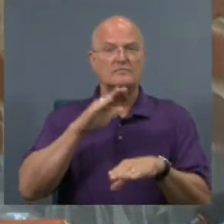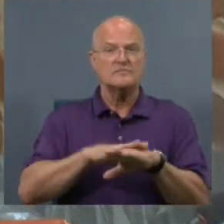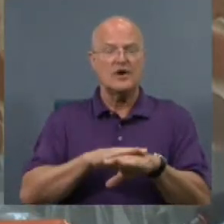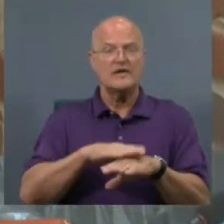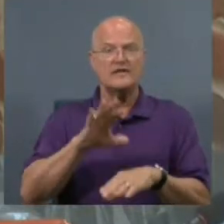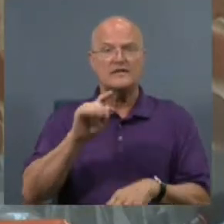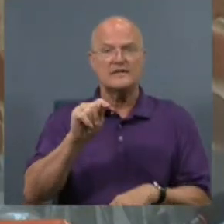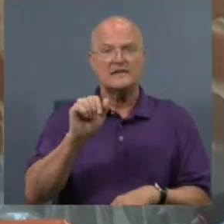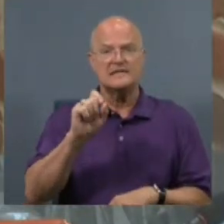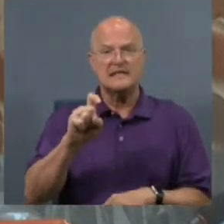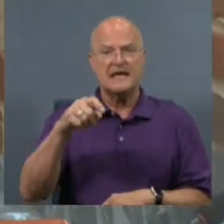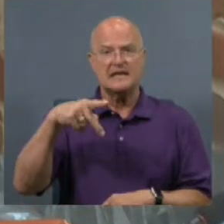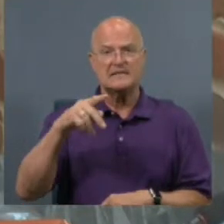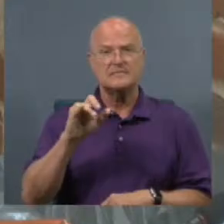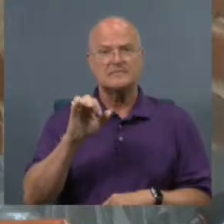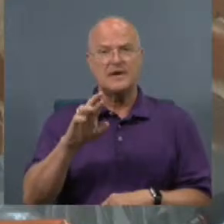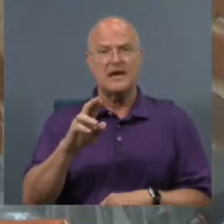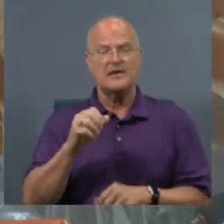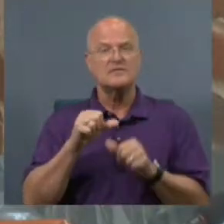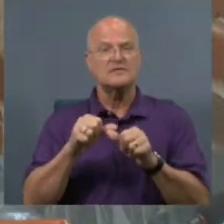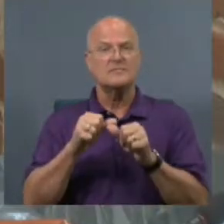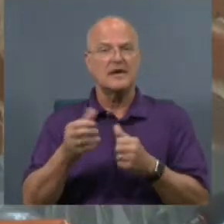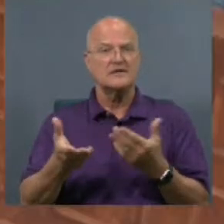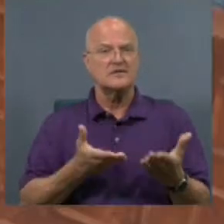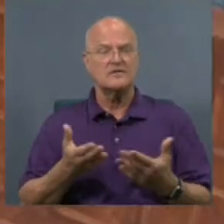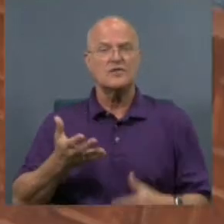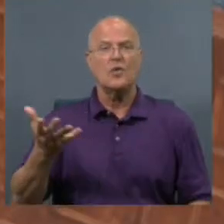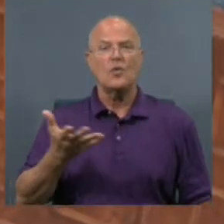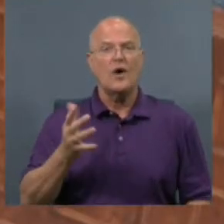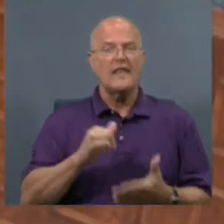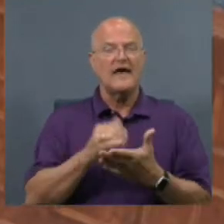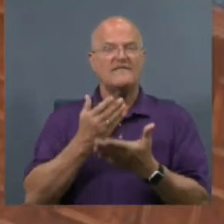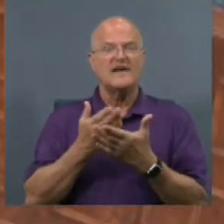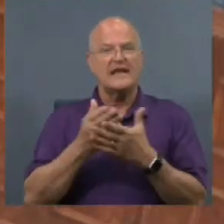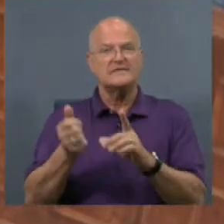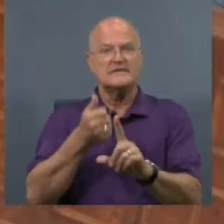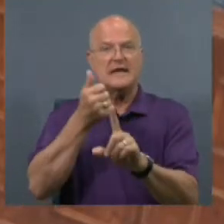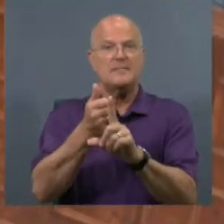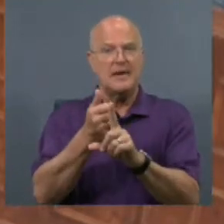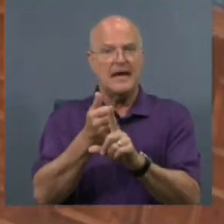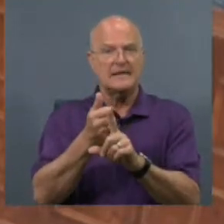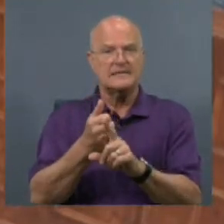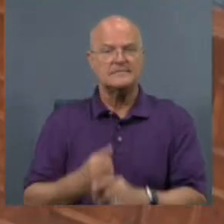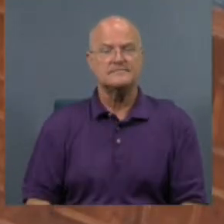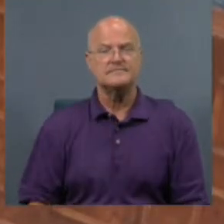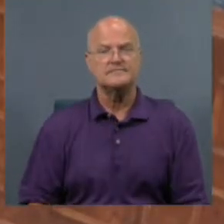to maintain services. So what is that financial impact going to be?